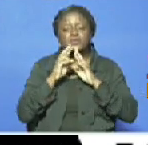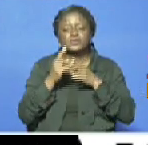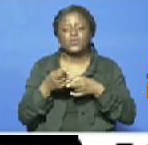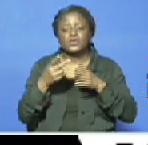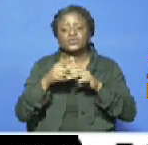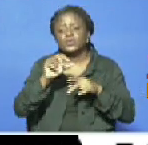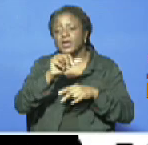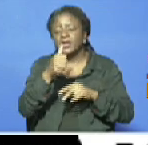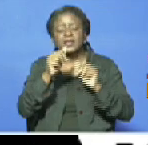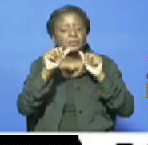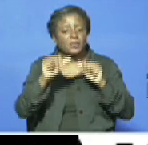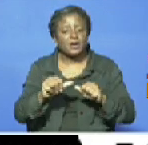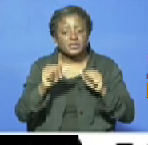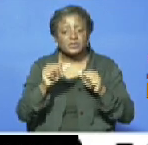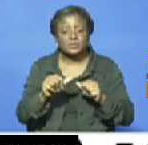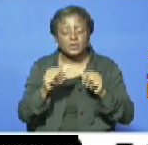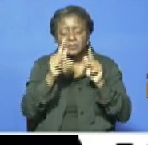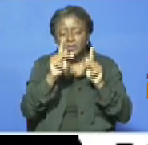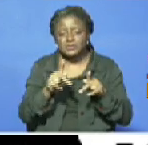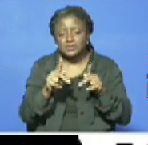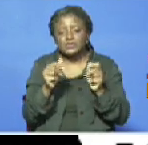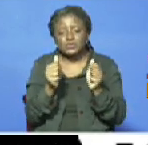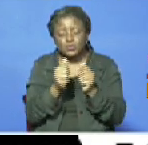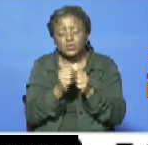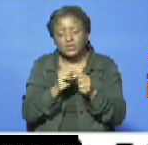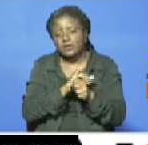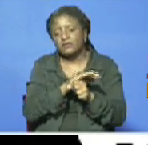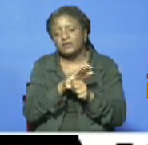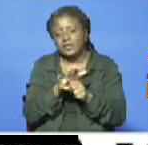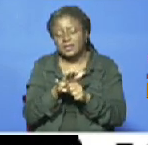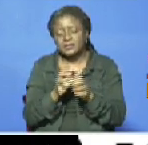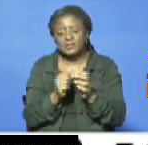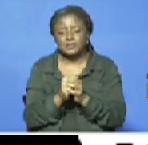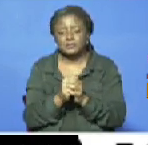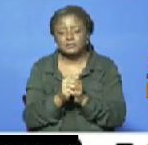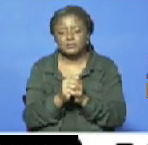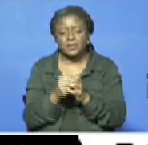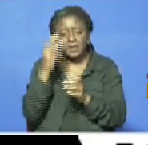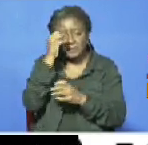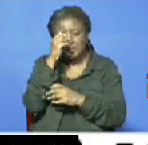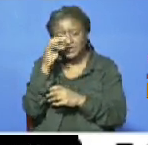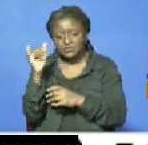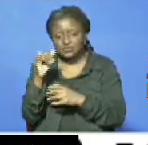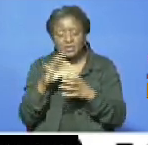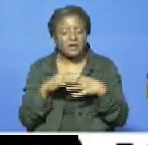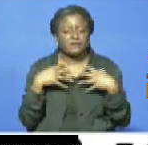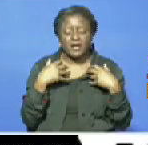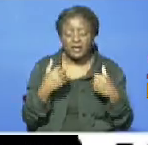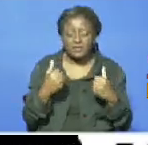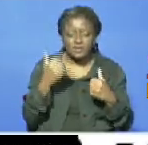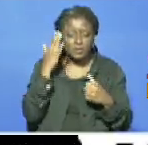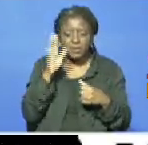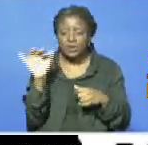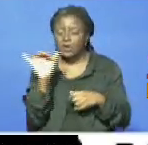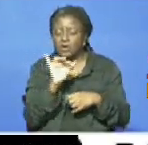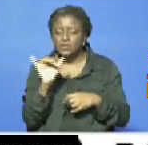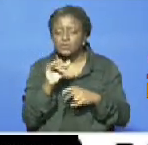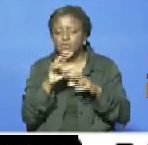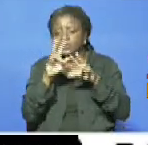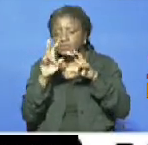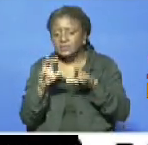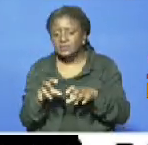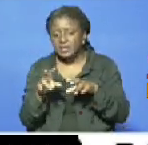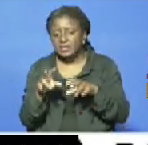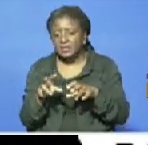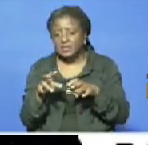possible instances of COVID-19. The Ministry of Health will also be studying the results of the